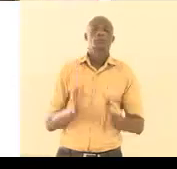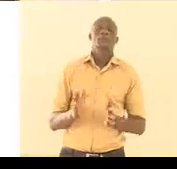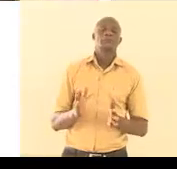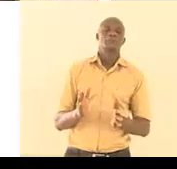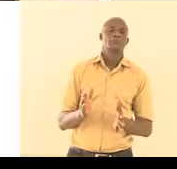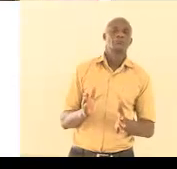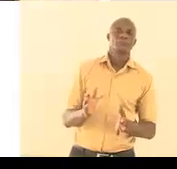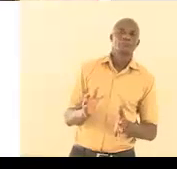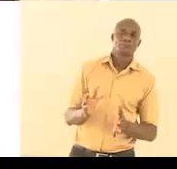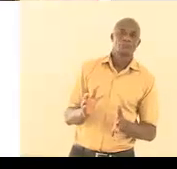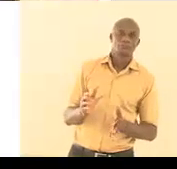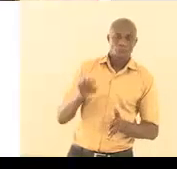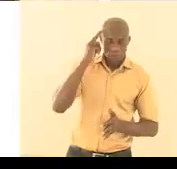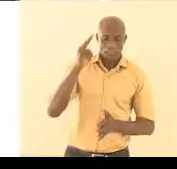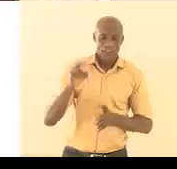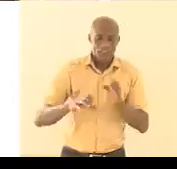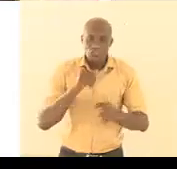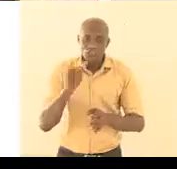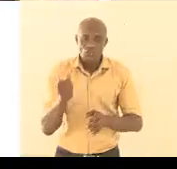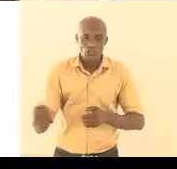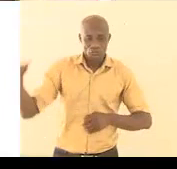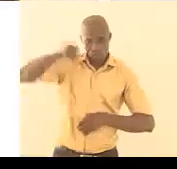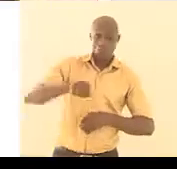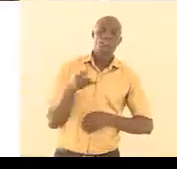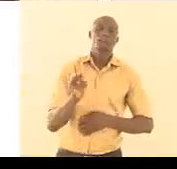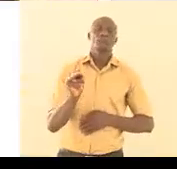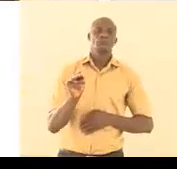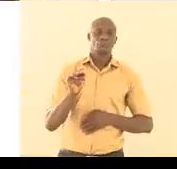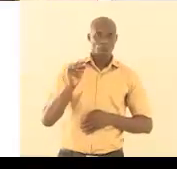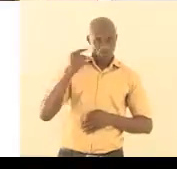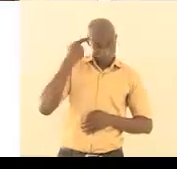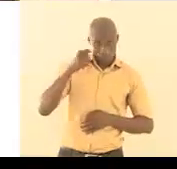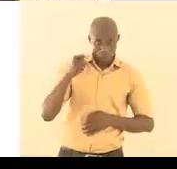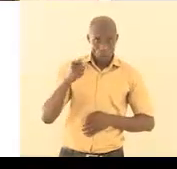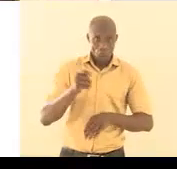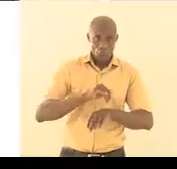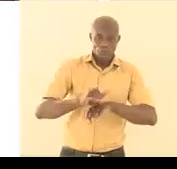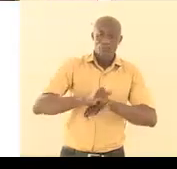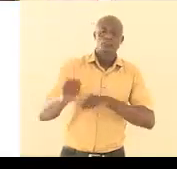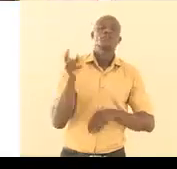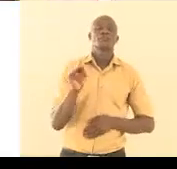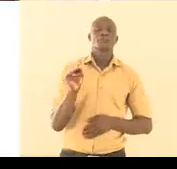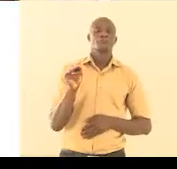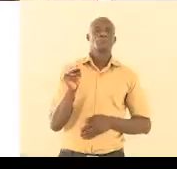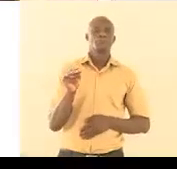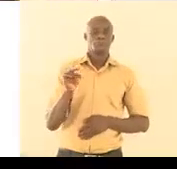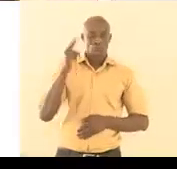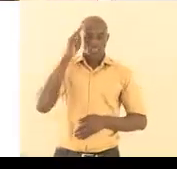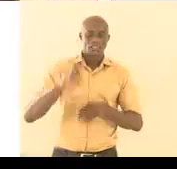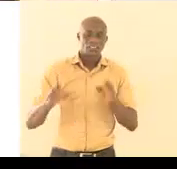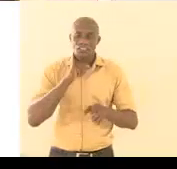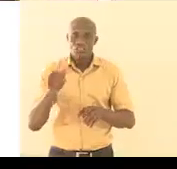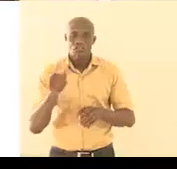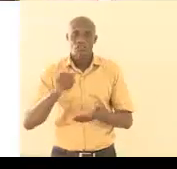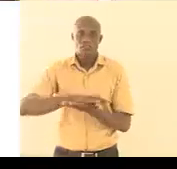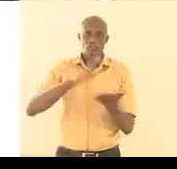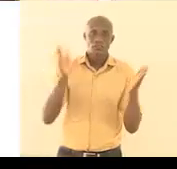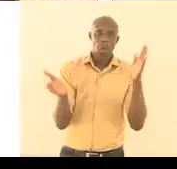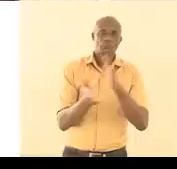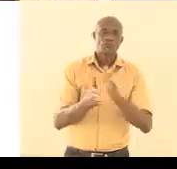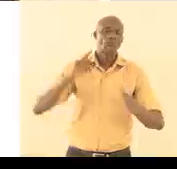cowardice. He did not condemn them for betraying him. He did not